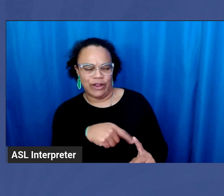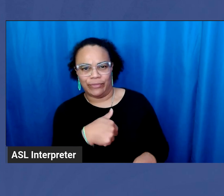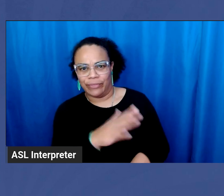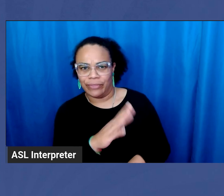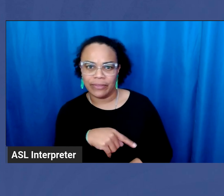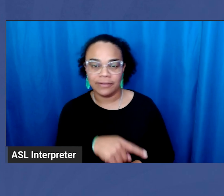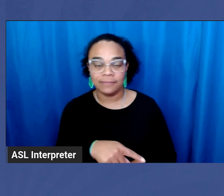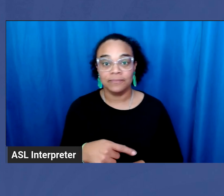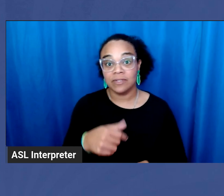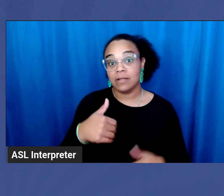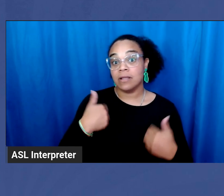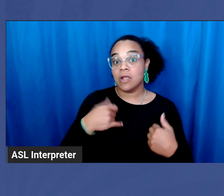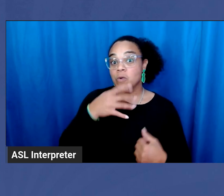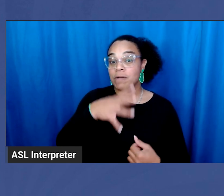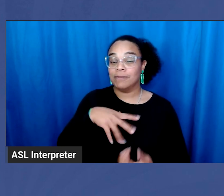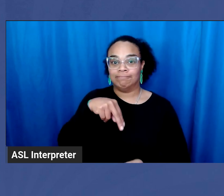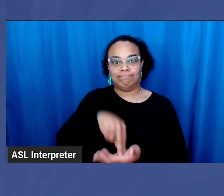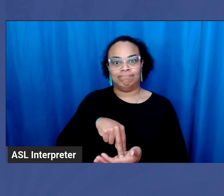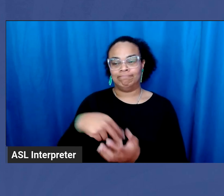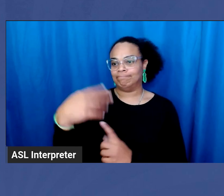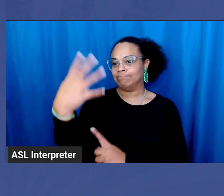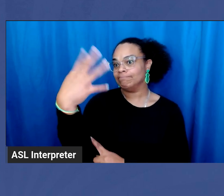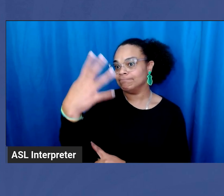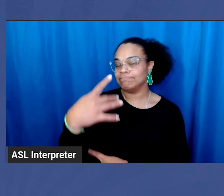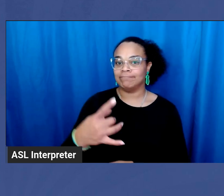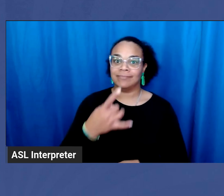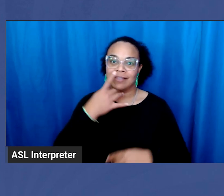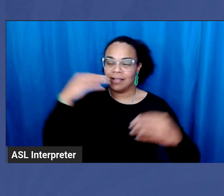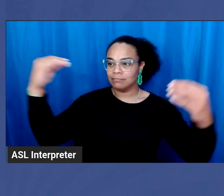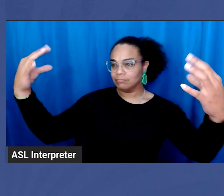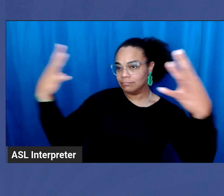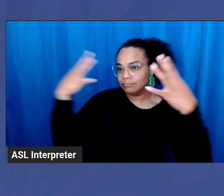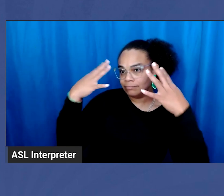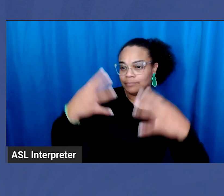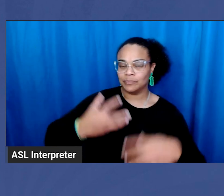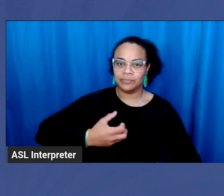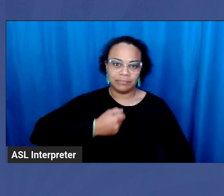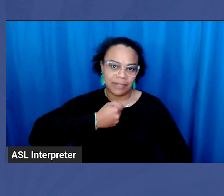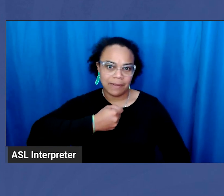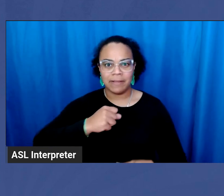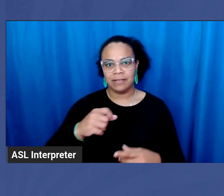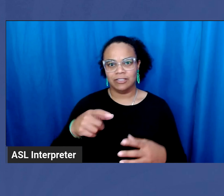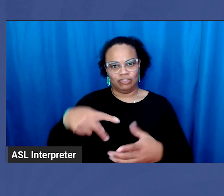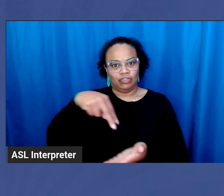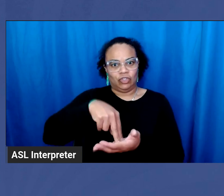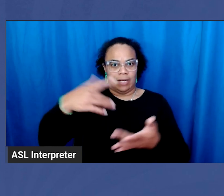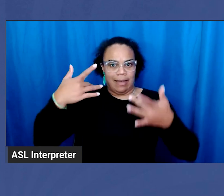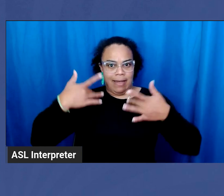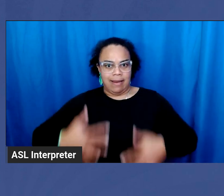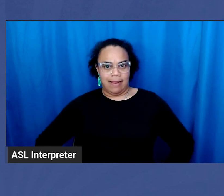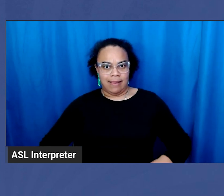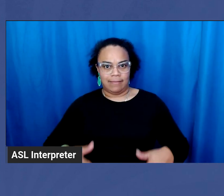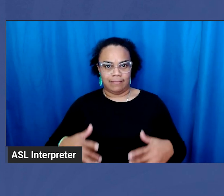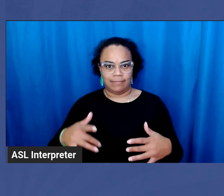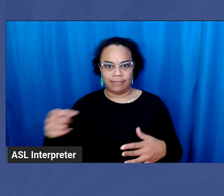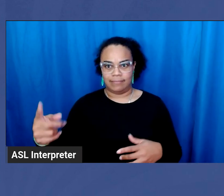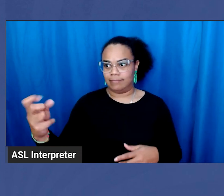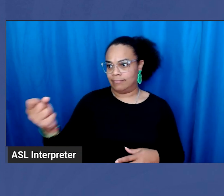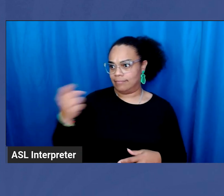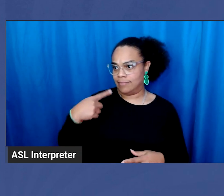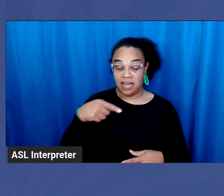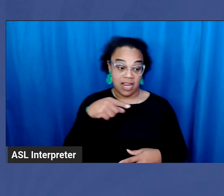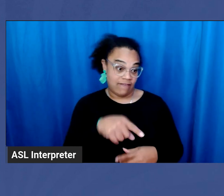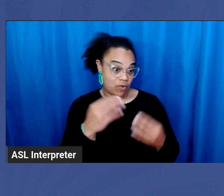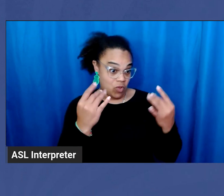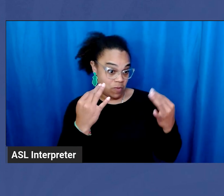camera, tape rolling, microphones on, lighting bright white in her eyes. She stood naked. Have you ever thought about what